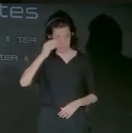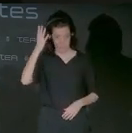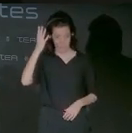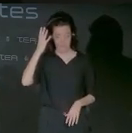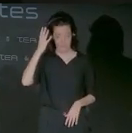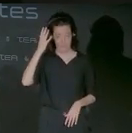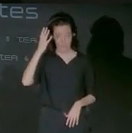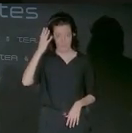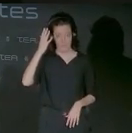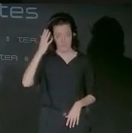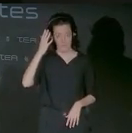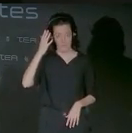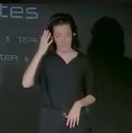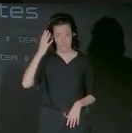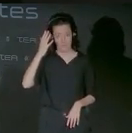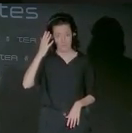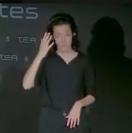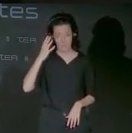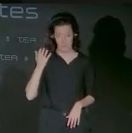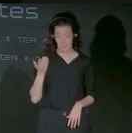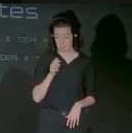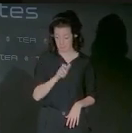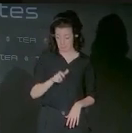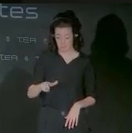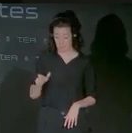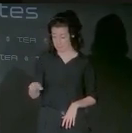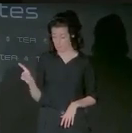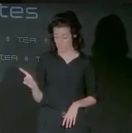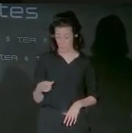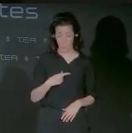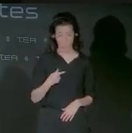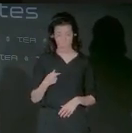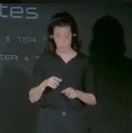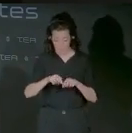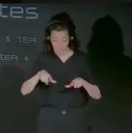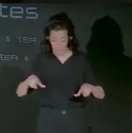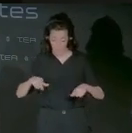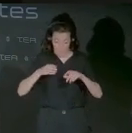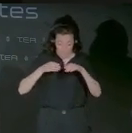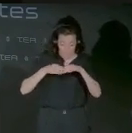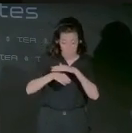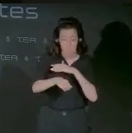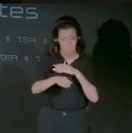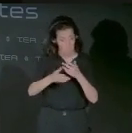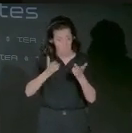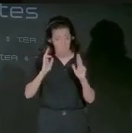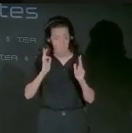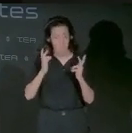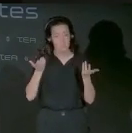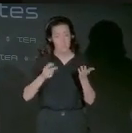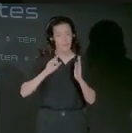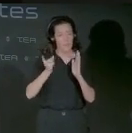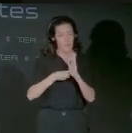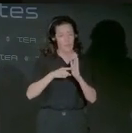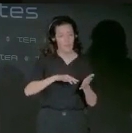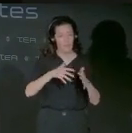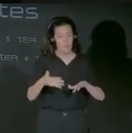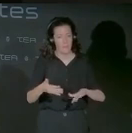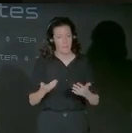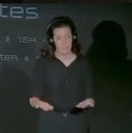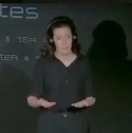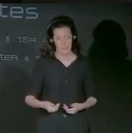can access, then like which law will be applicable? Which law will be applicable in terms of in